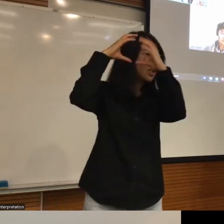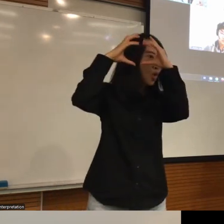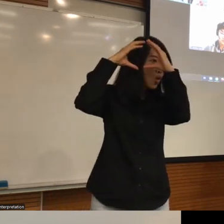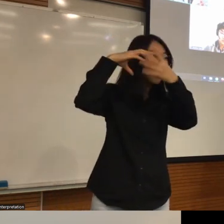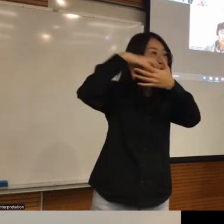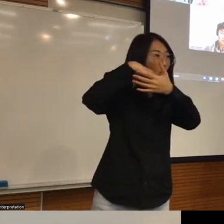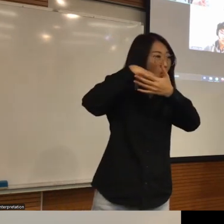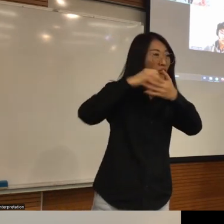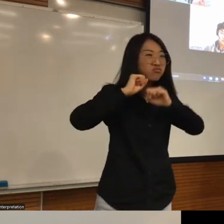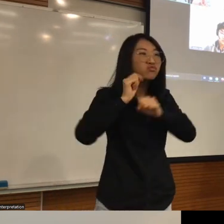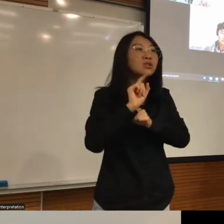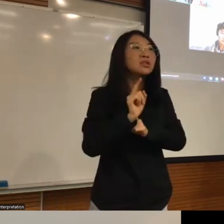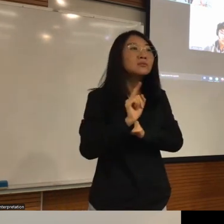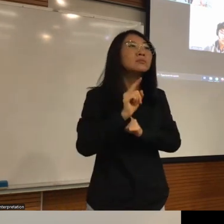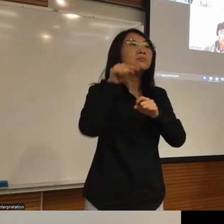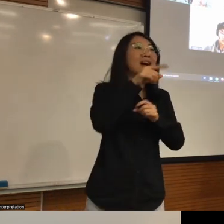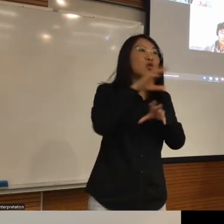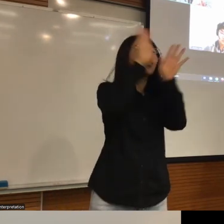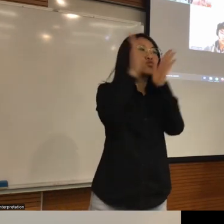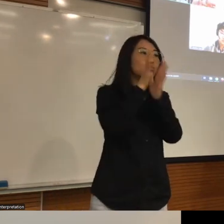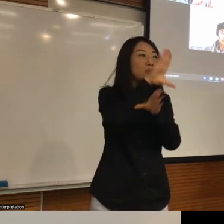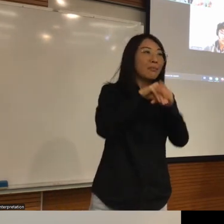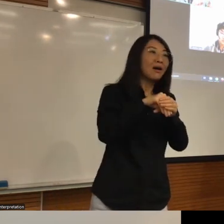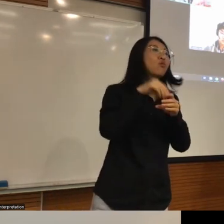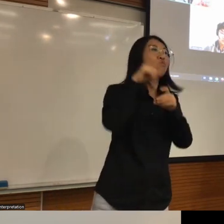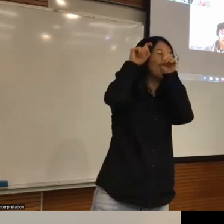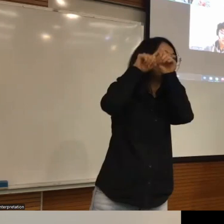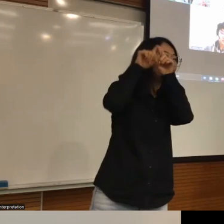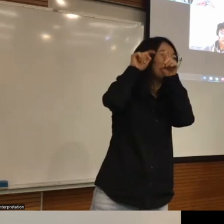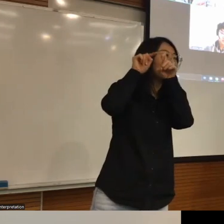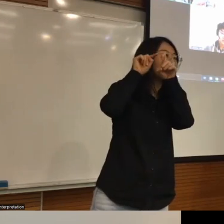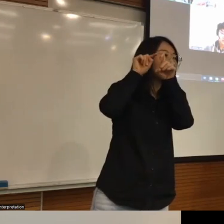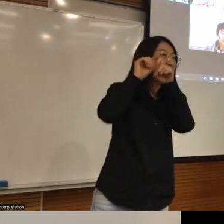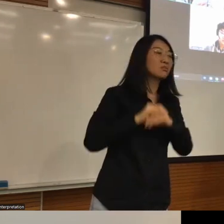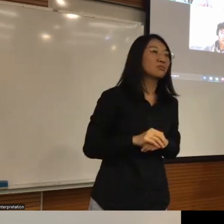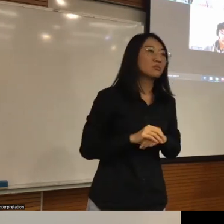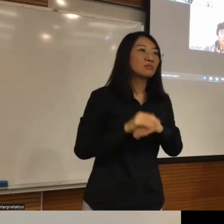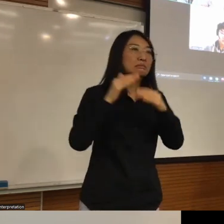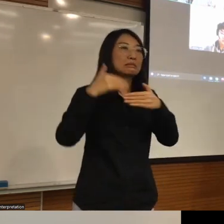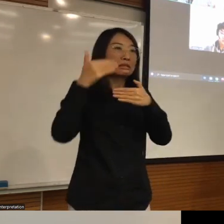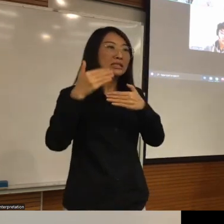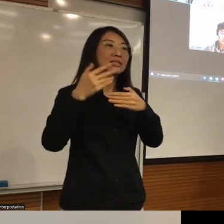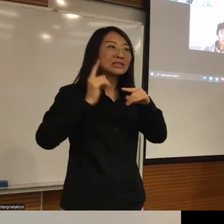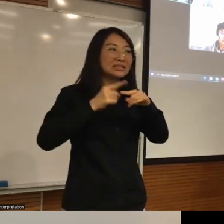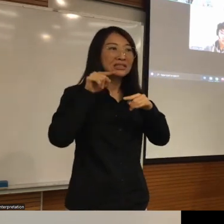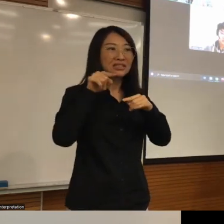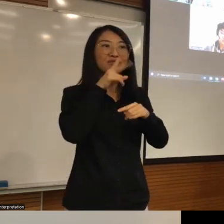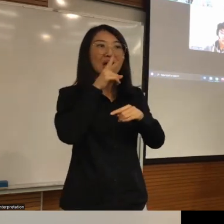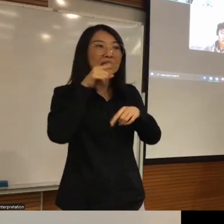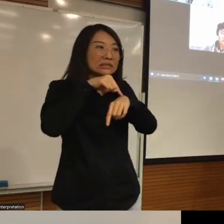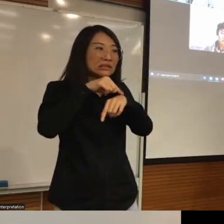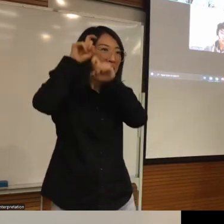call cognitive load in cognitive terms for further cognitive exploration of